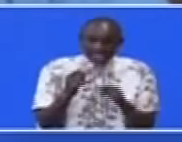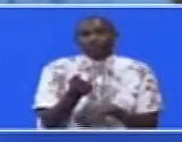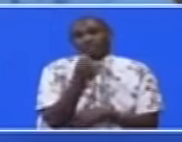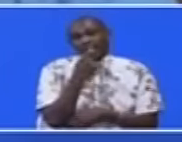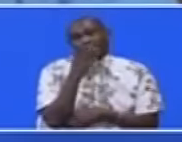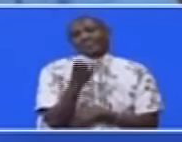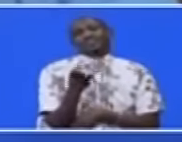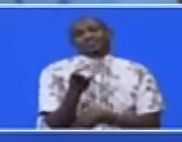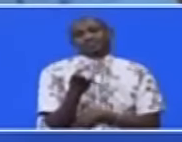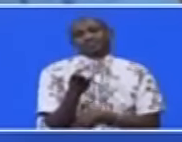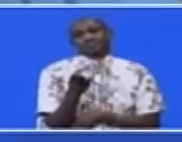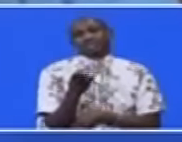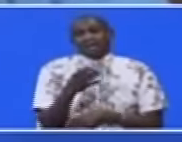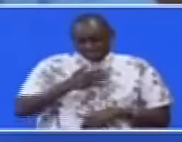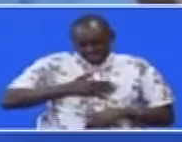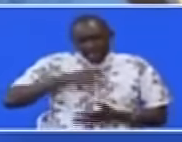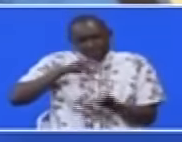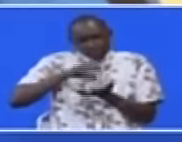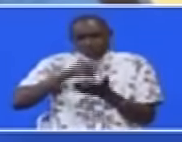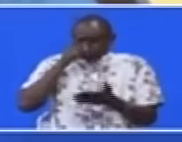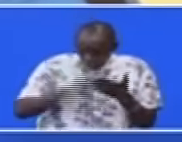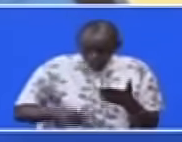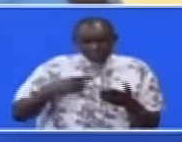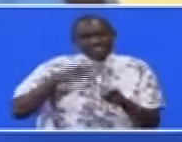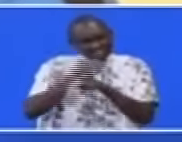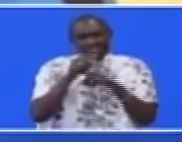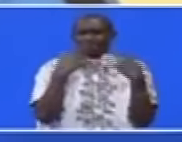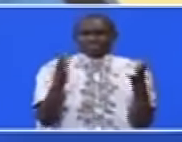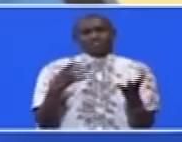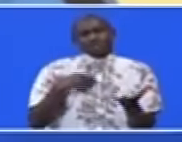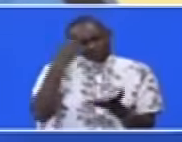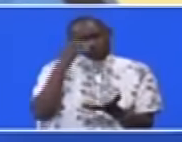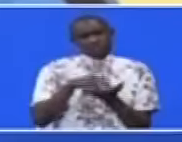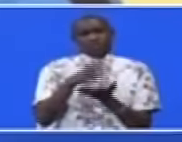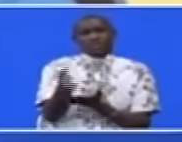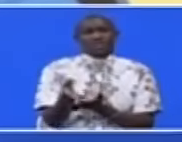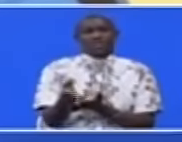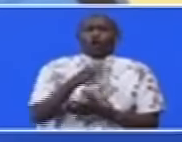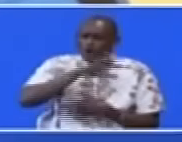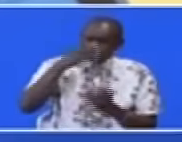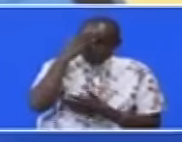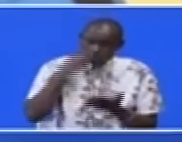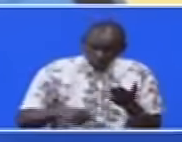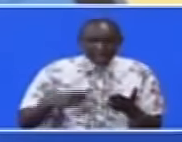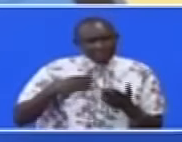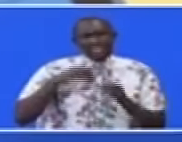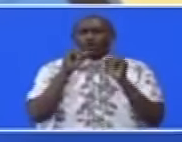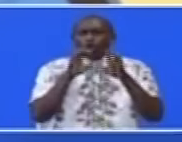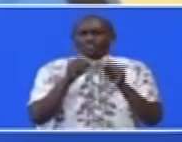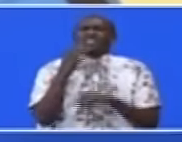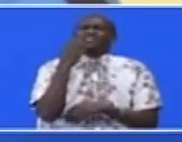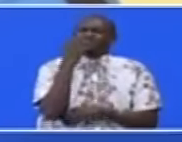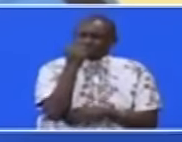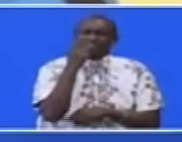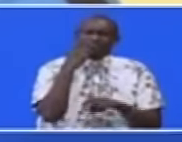doping. Our position that you ask completely clean, association know, everybody in the world know. I am caught for 55 years, I